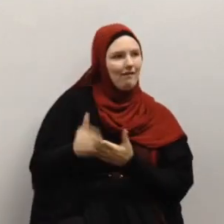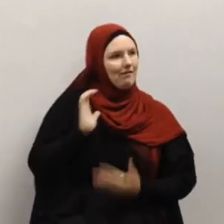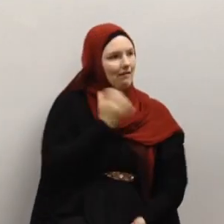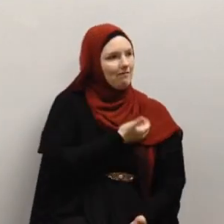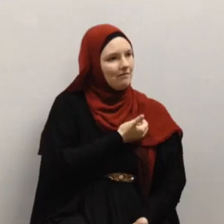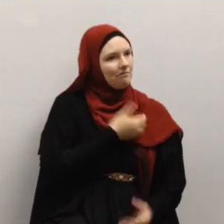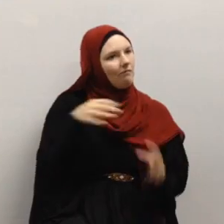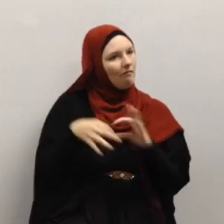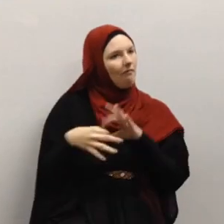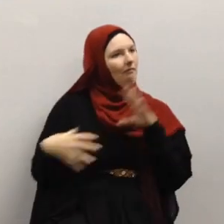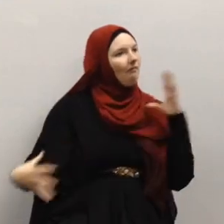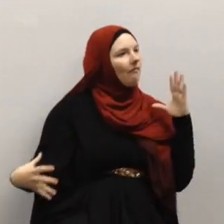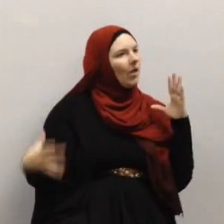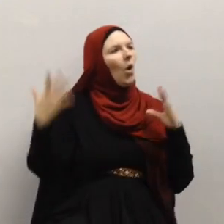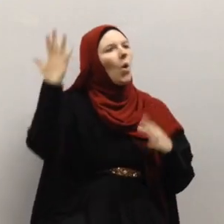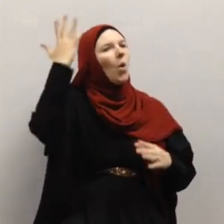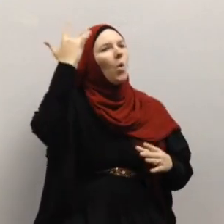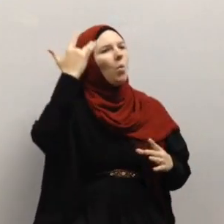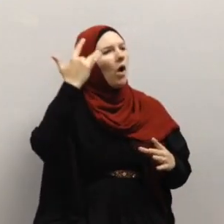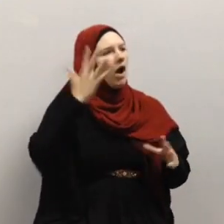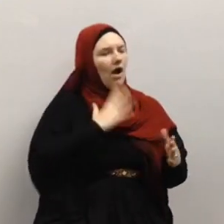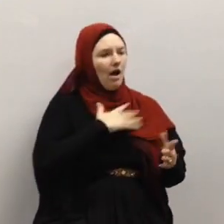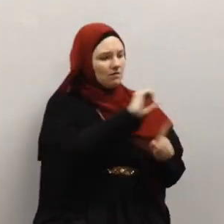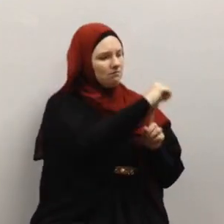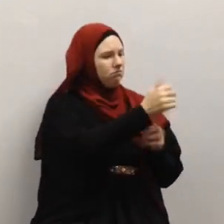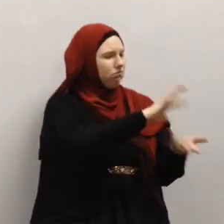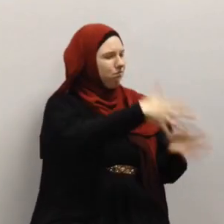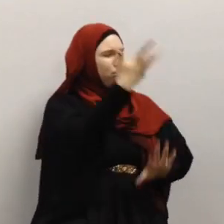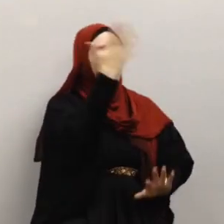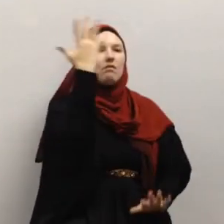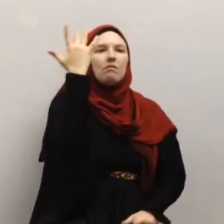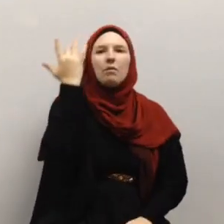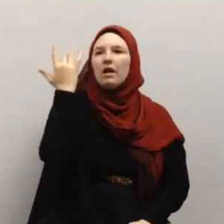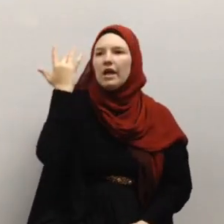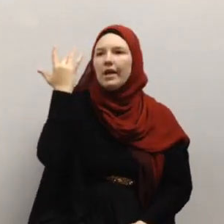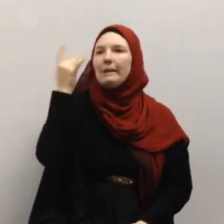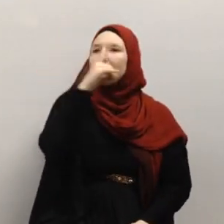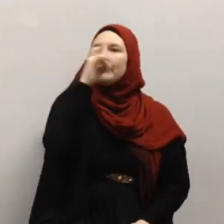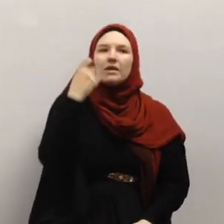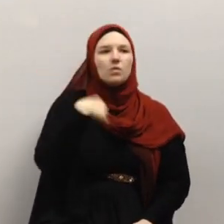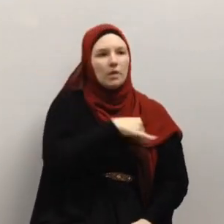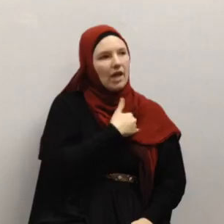miserable situation? It is because we have wronged ourselves.